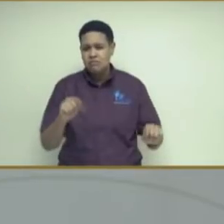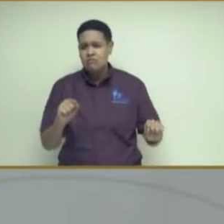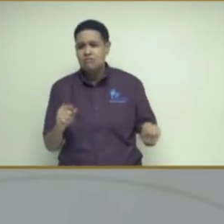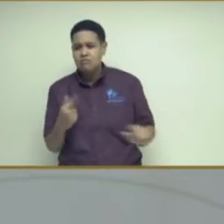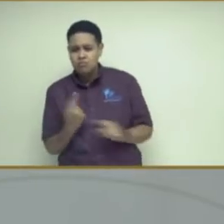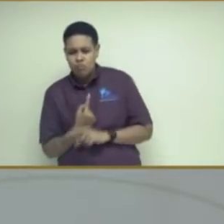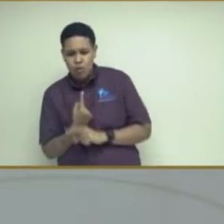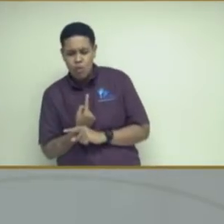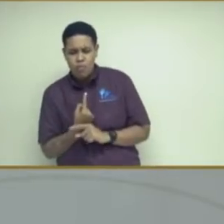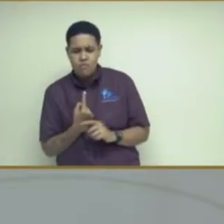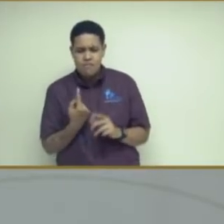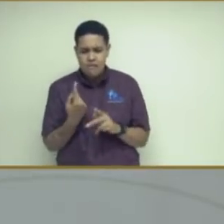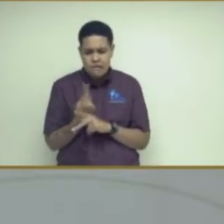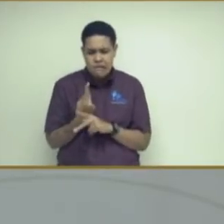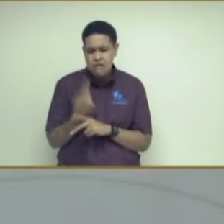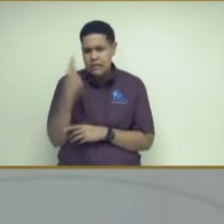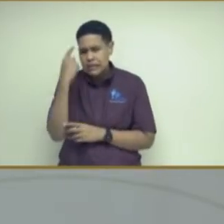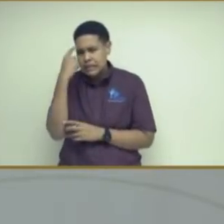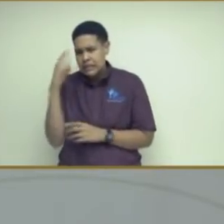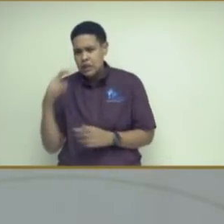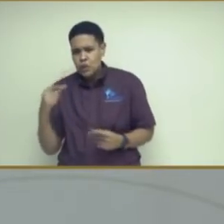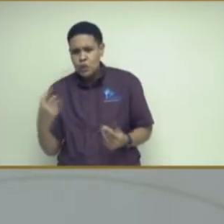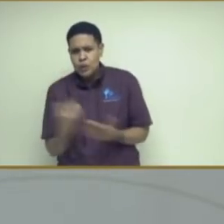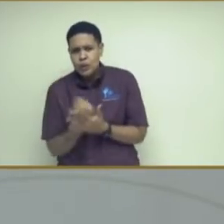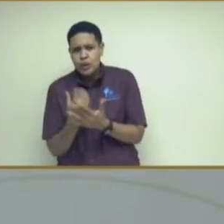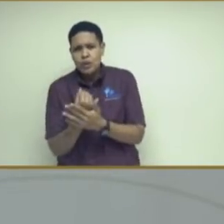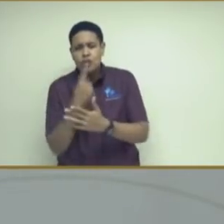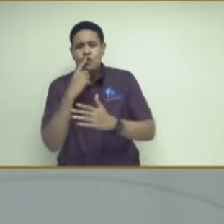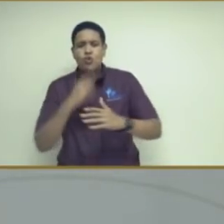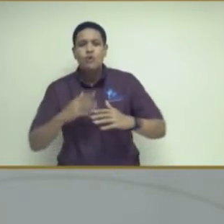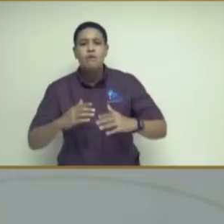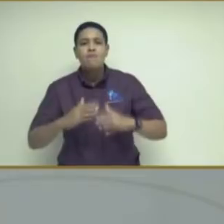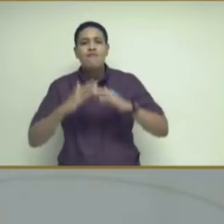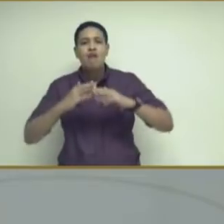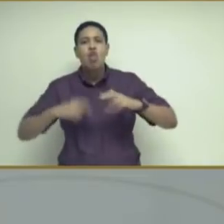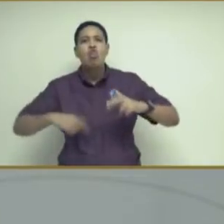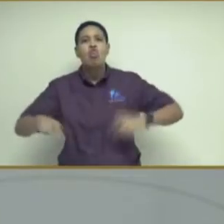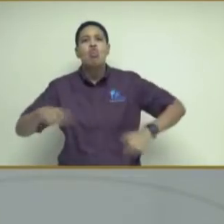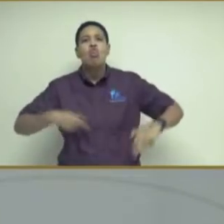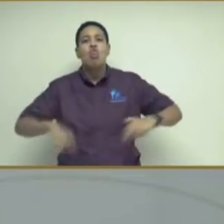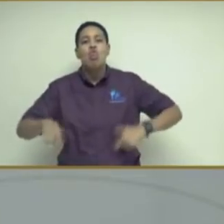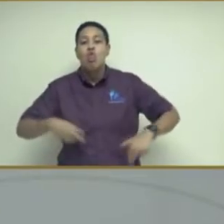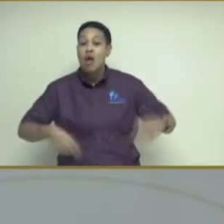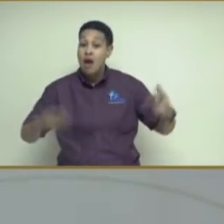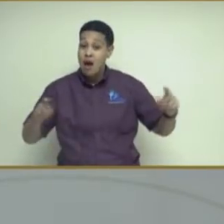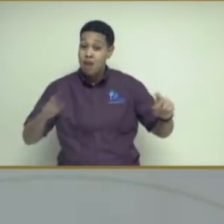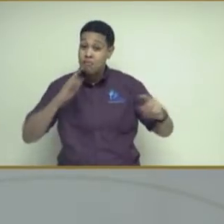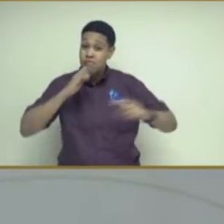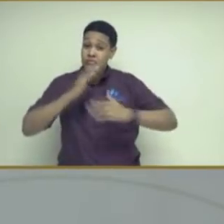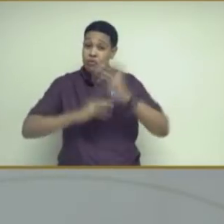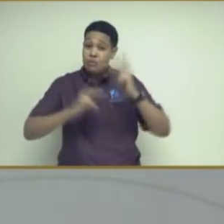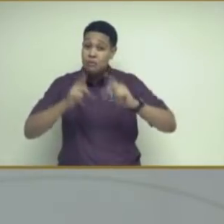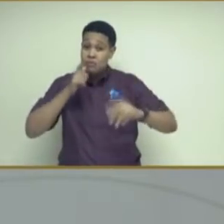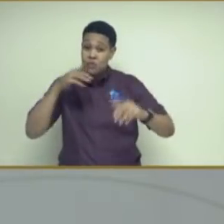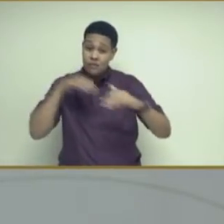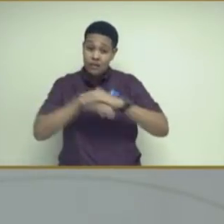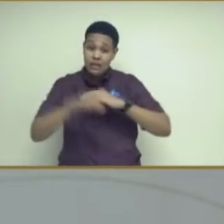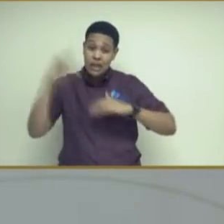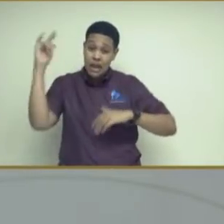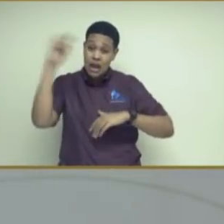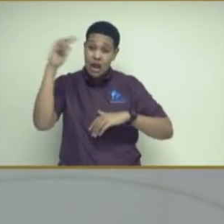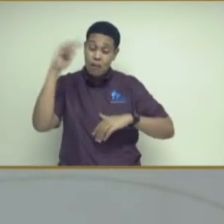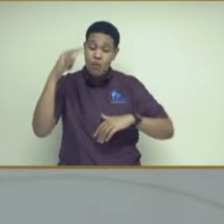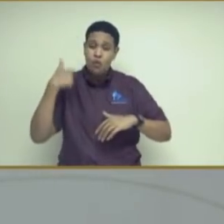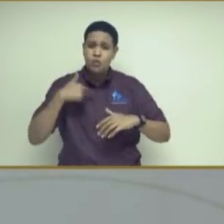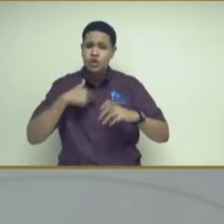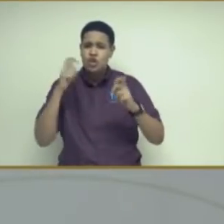measures that you need to do in order to prevent transmission. Persons that are coming in at the airports, as